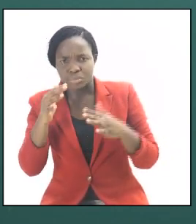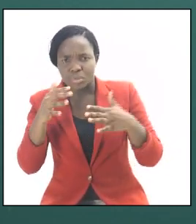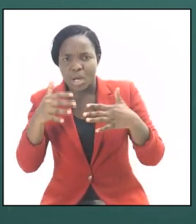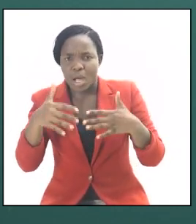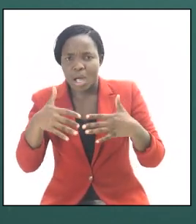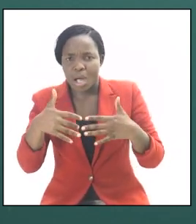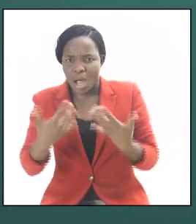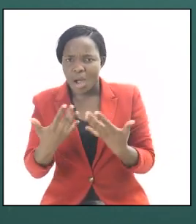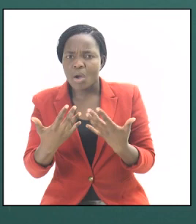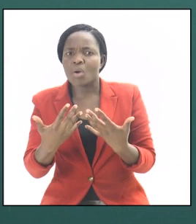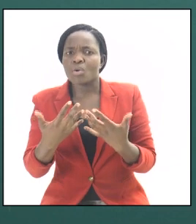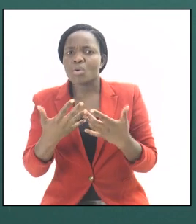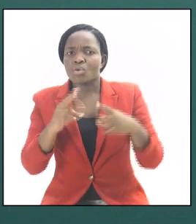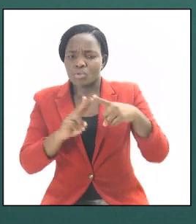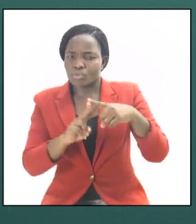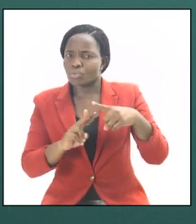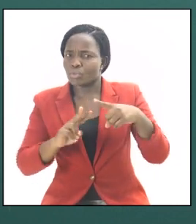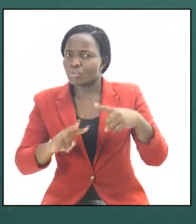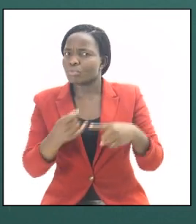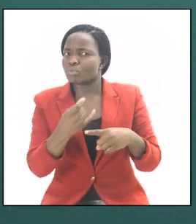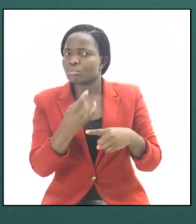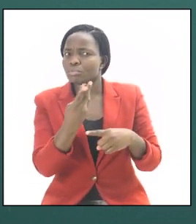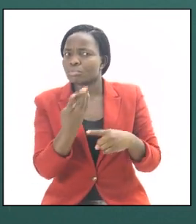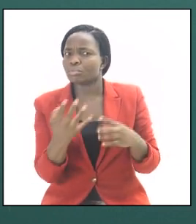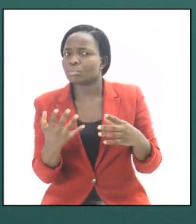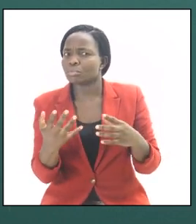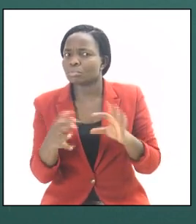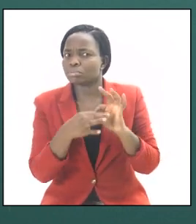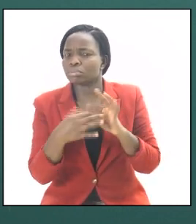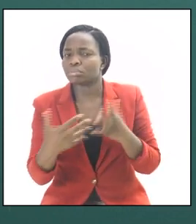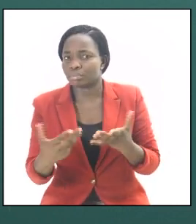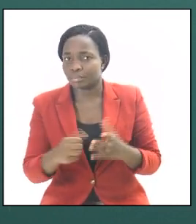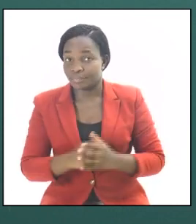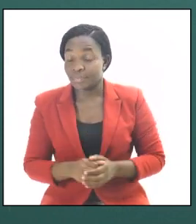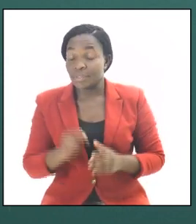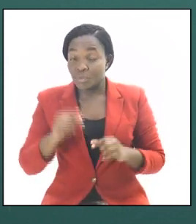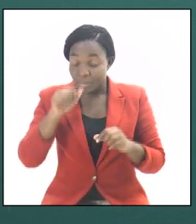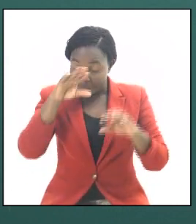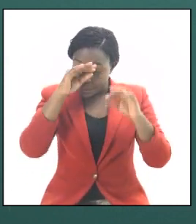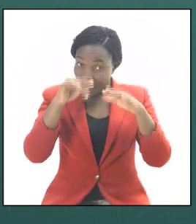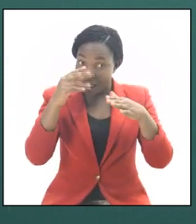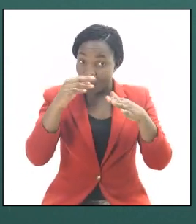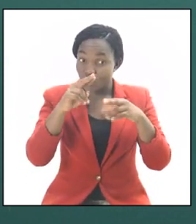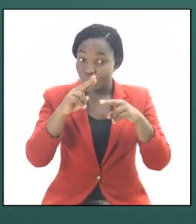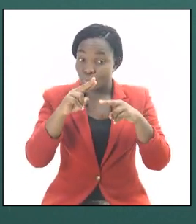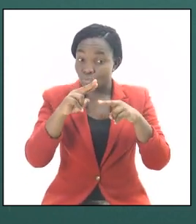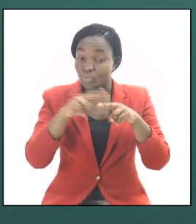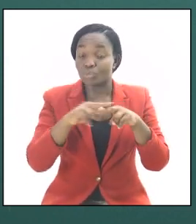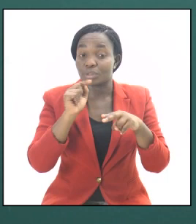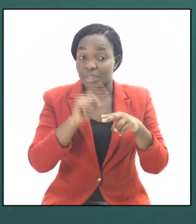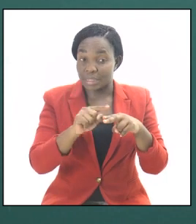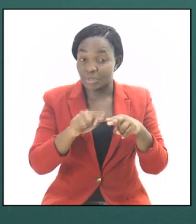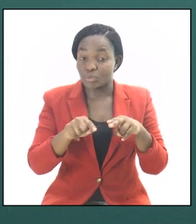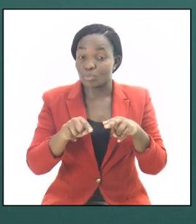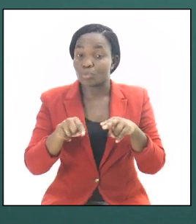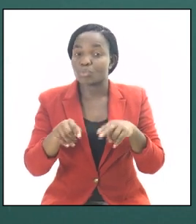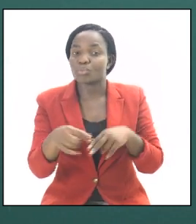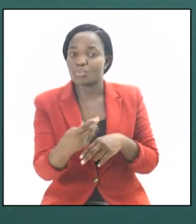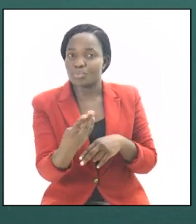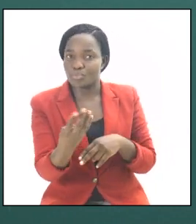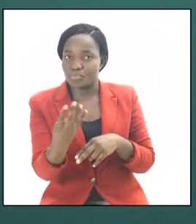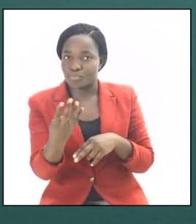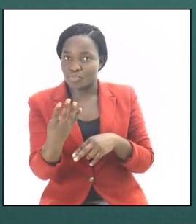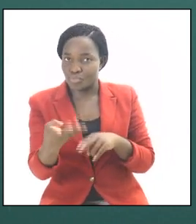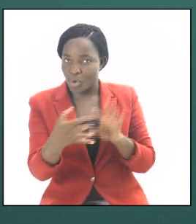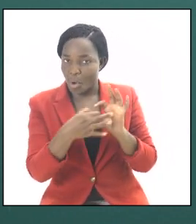in mathematics comes from. And we will learn how to apply this value to do calculations relating to